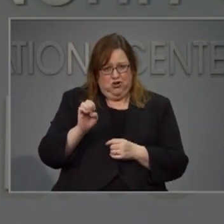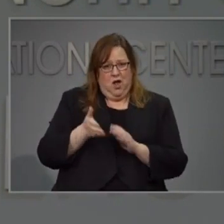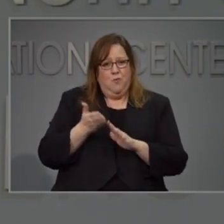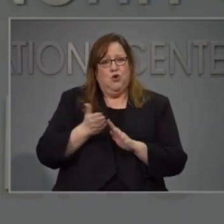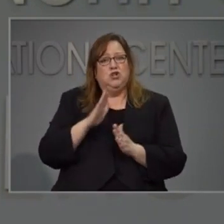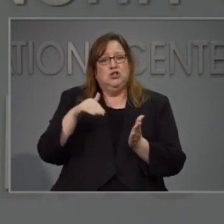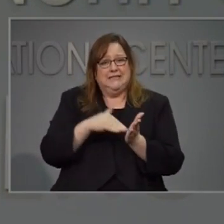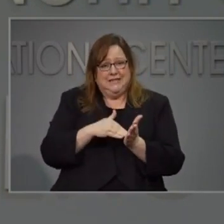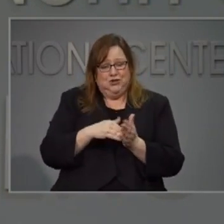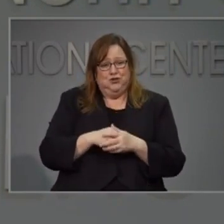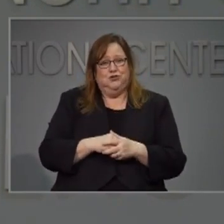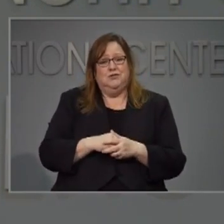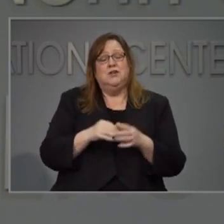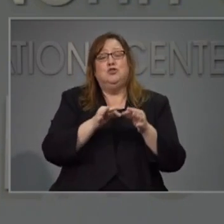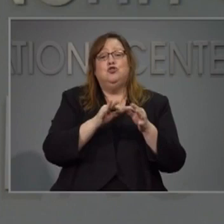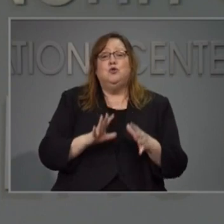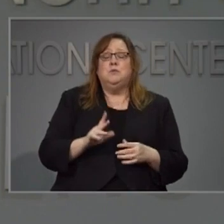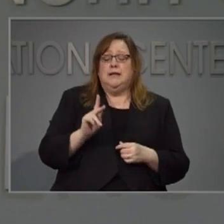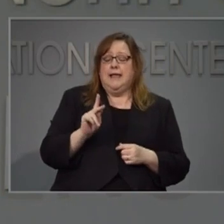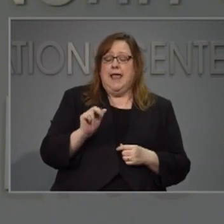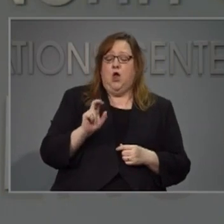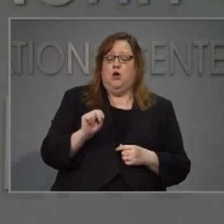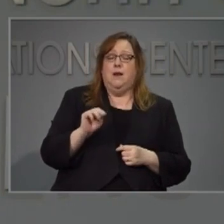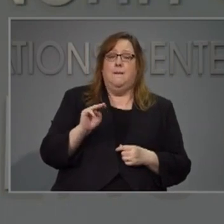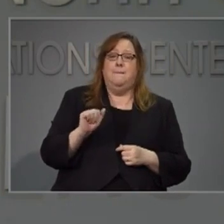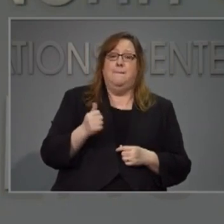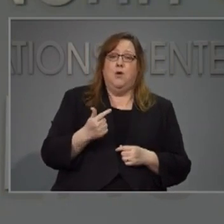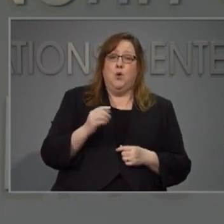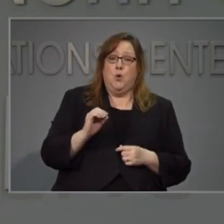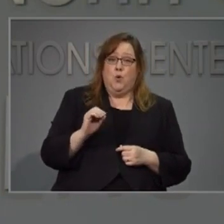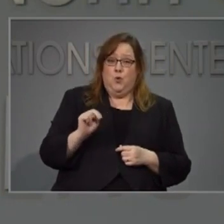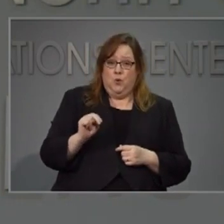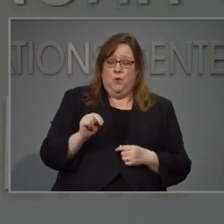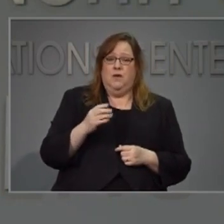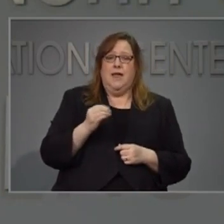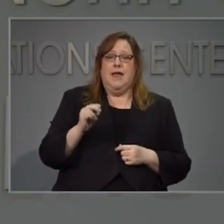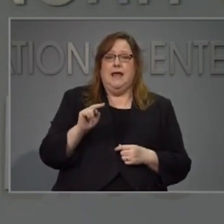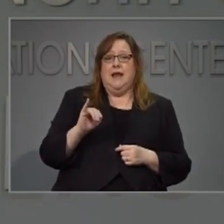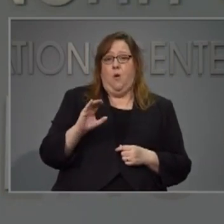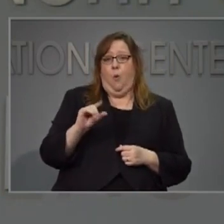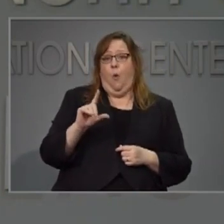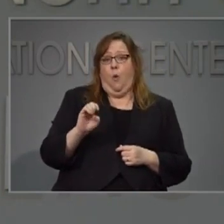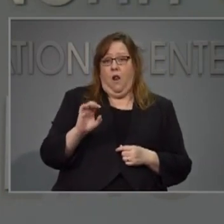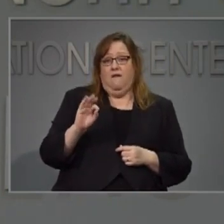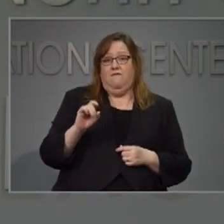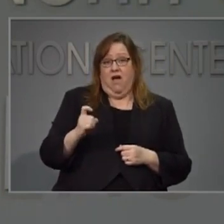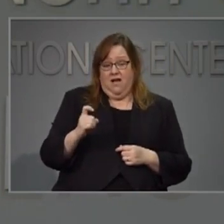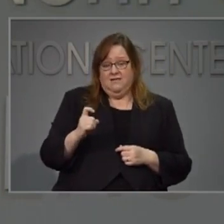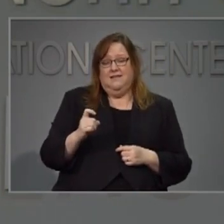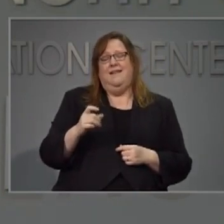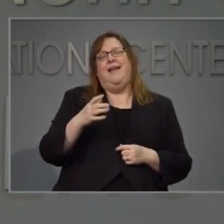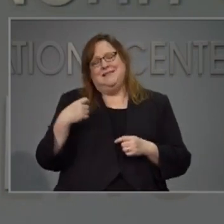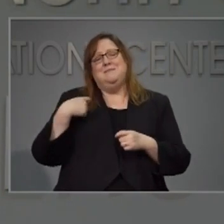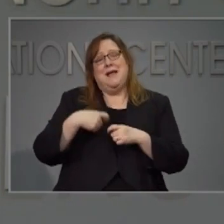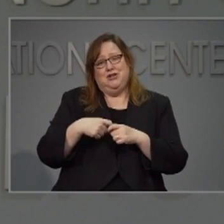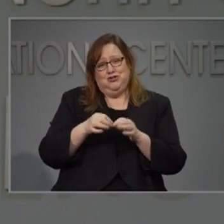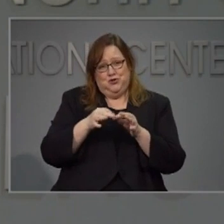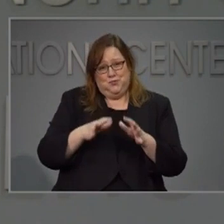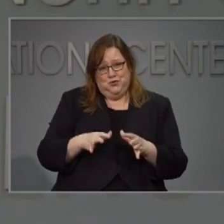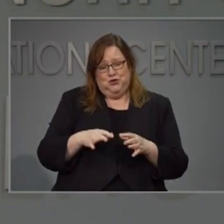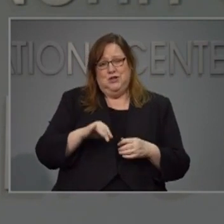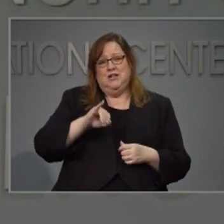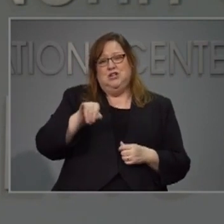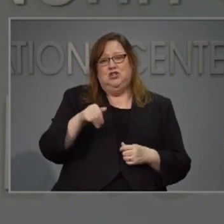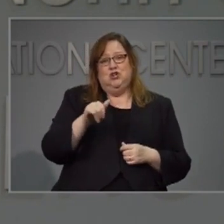scenes, Jackie and Jasmine Mativier are our Spanish language interpreters. So we're questions from